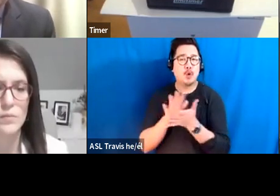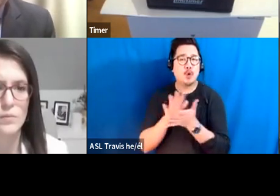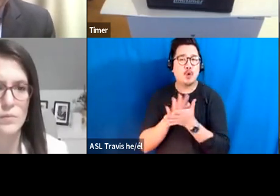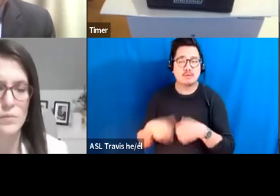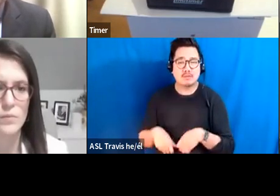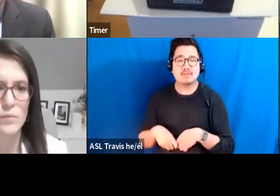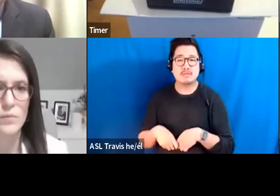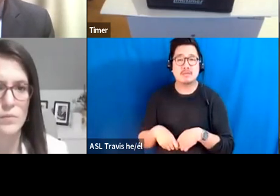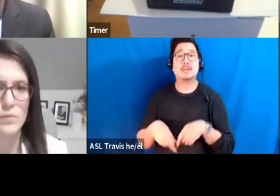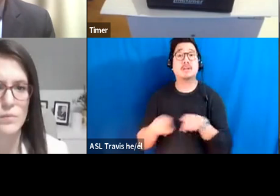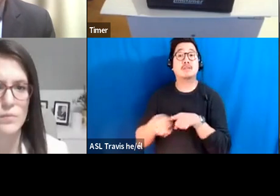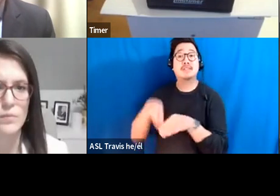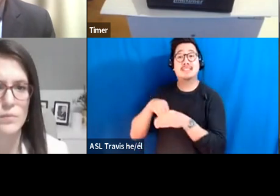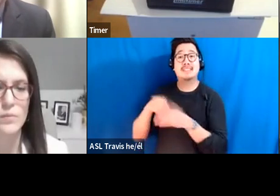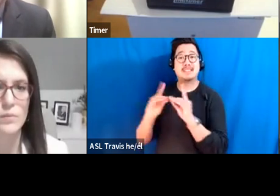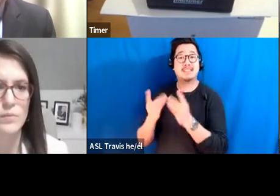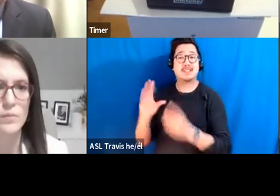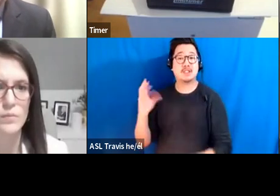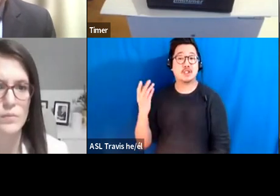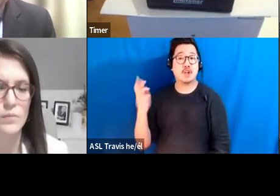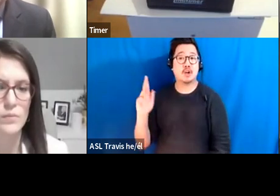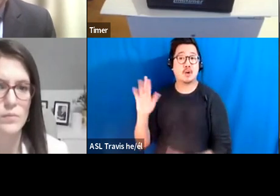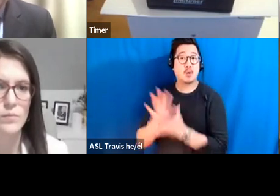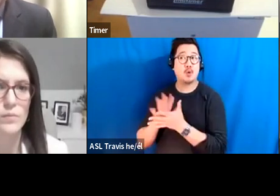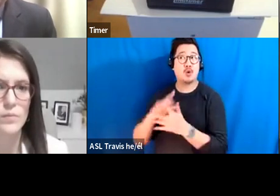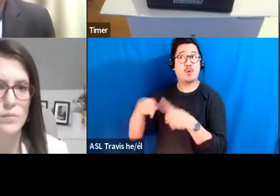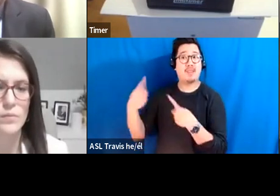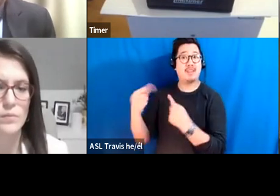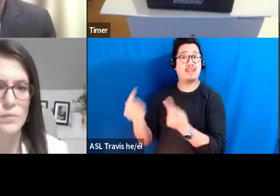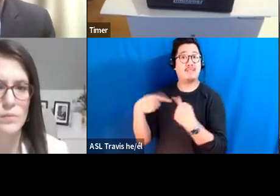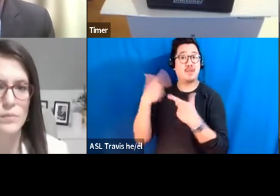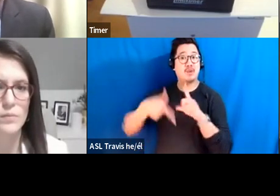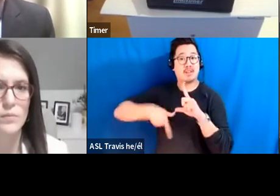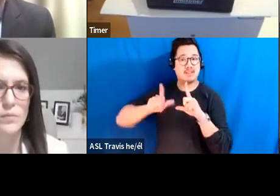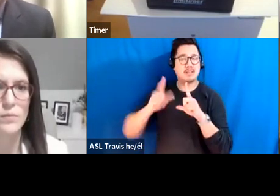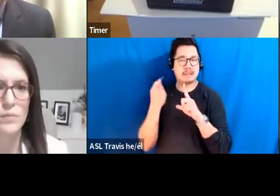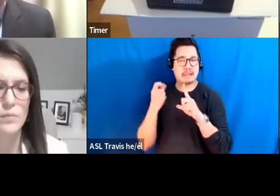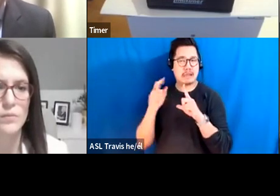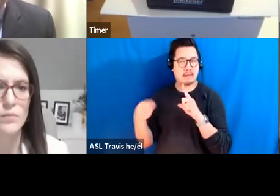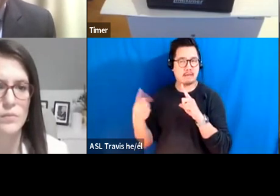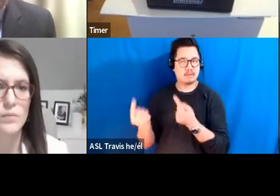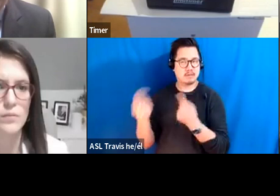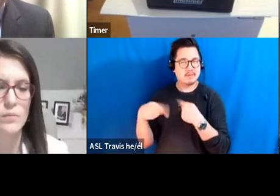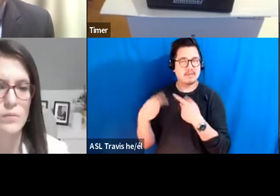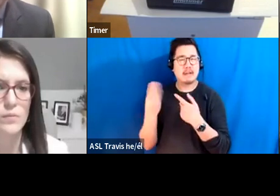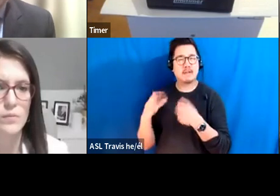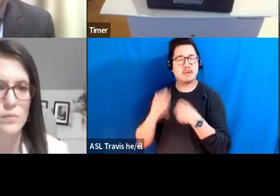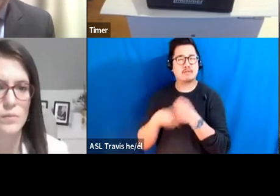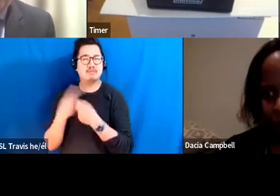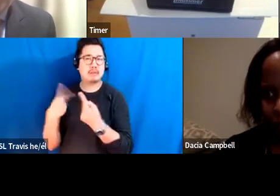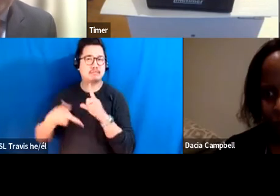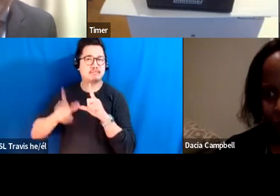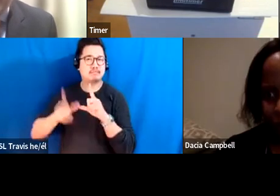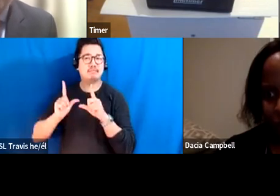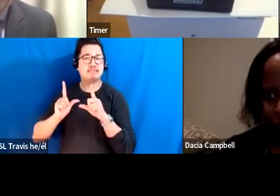our in-district charters when they come to us for their renewals which they have to do every couple of years